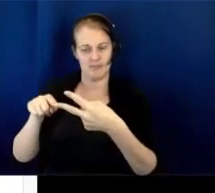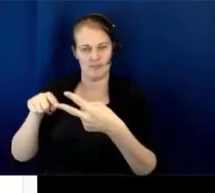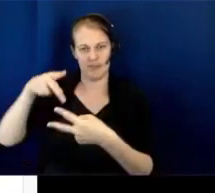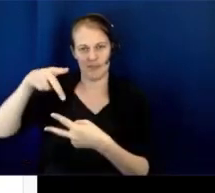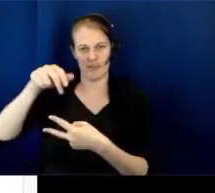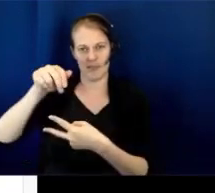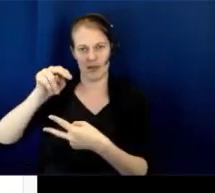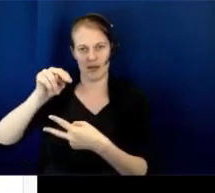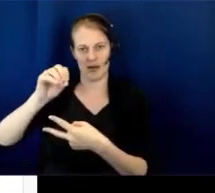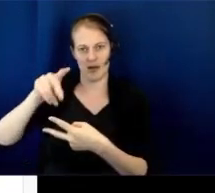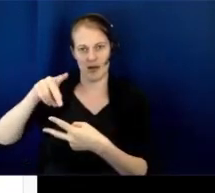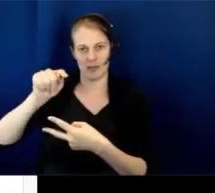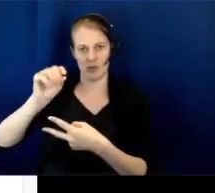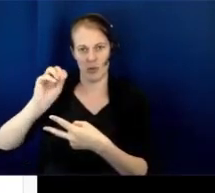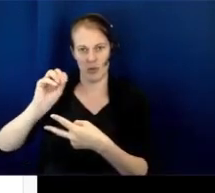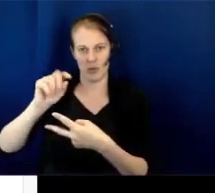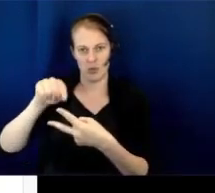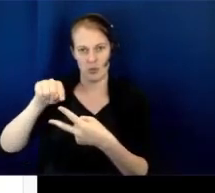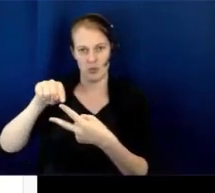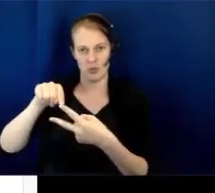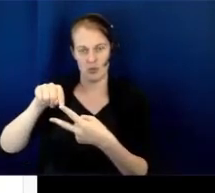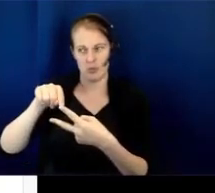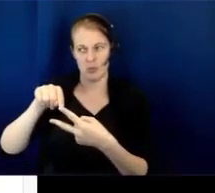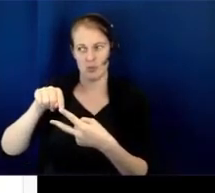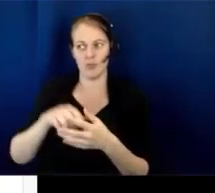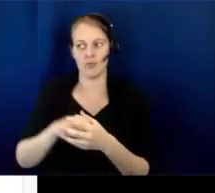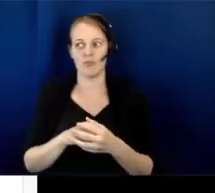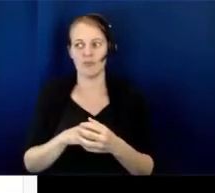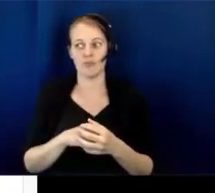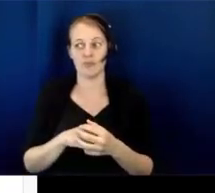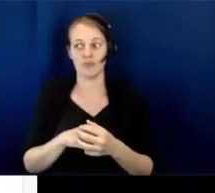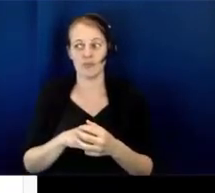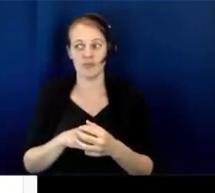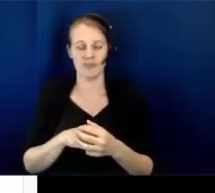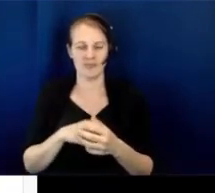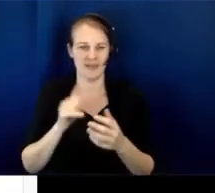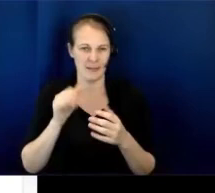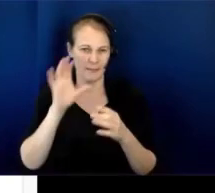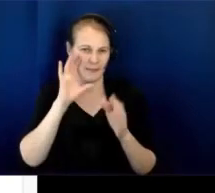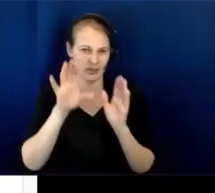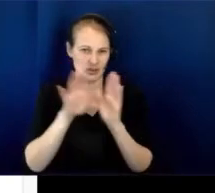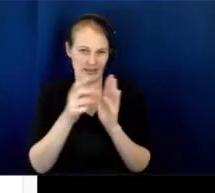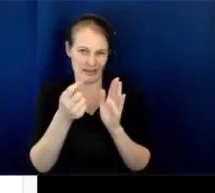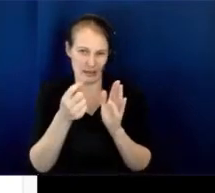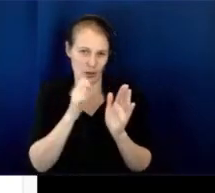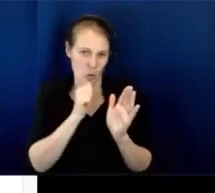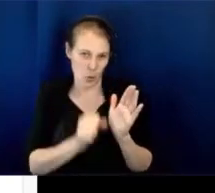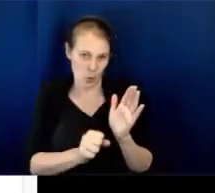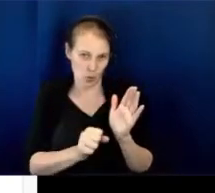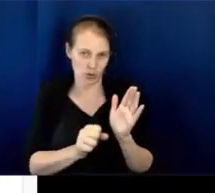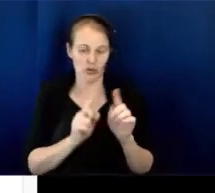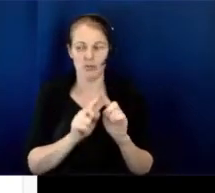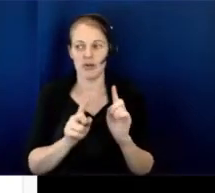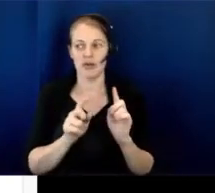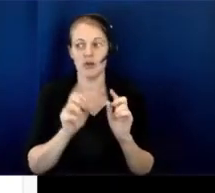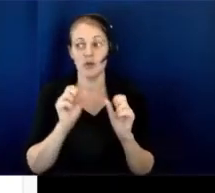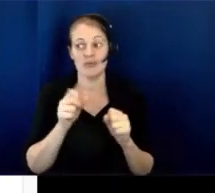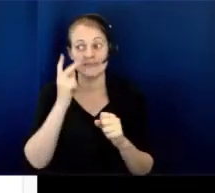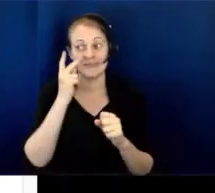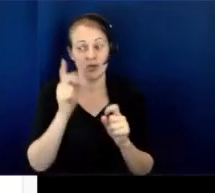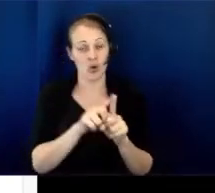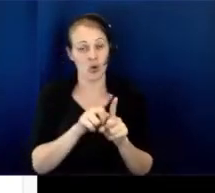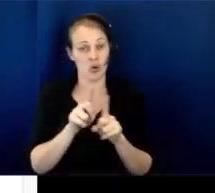will also see in this browser, and unfortunately this picture is a little bit old, that you'll actually see that we